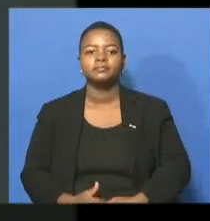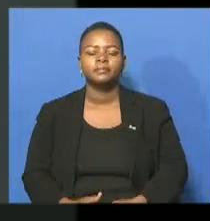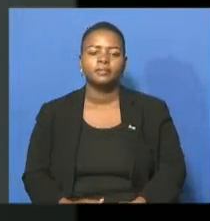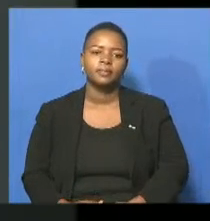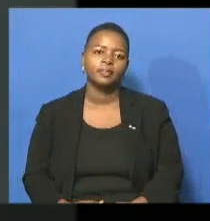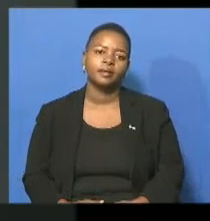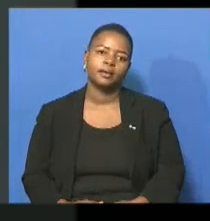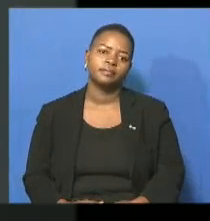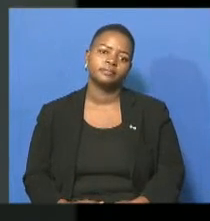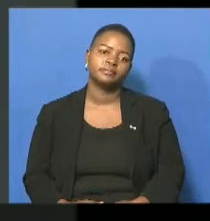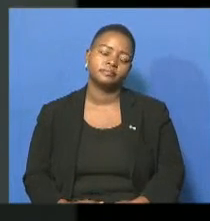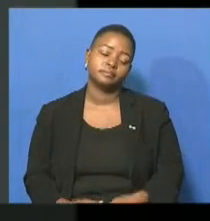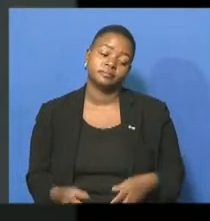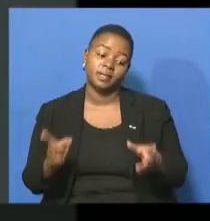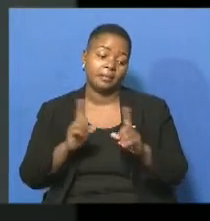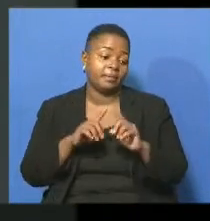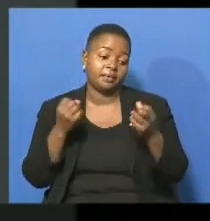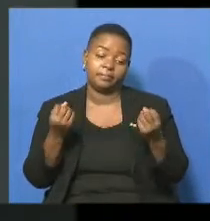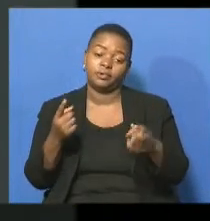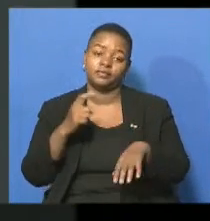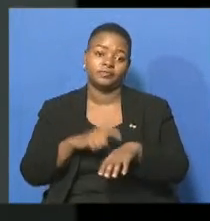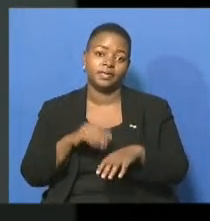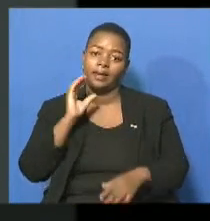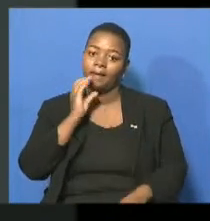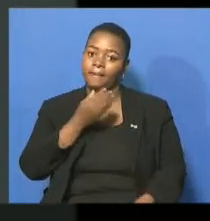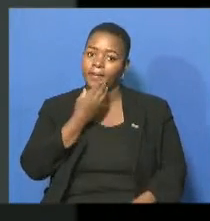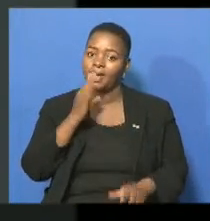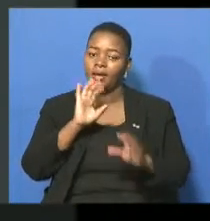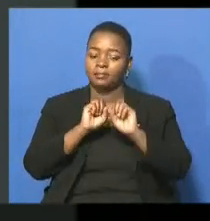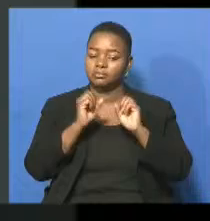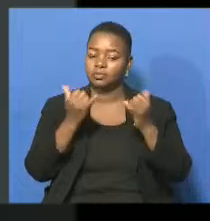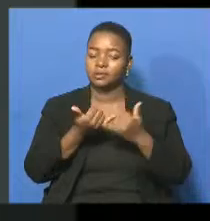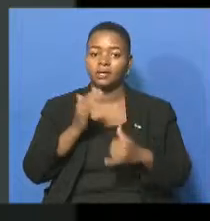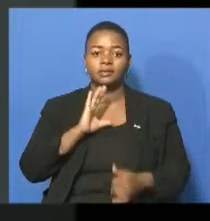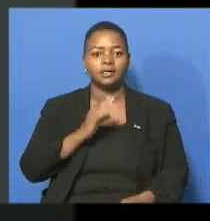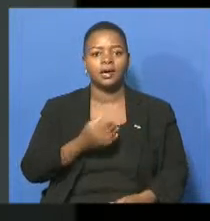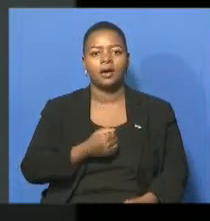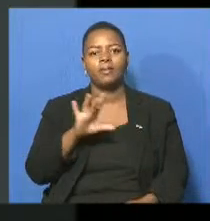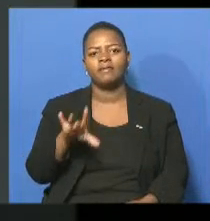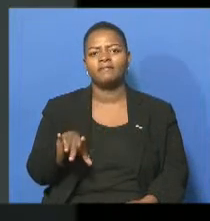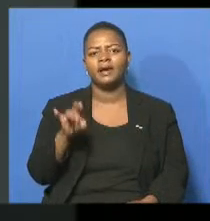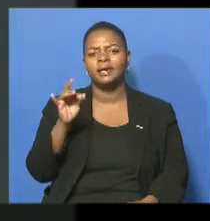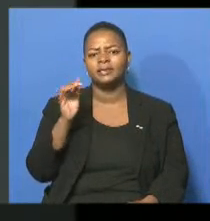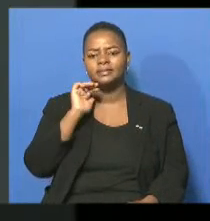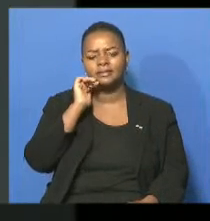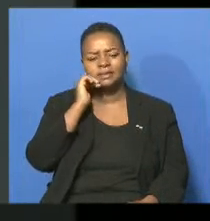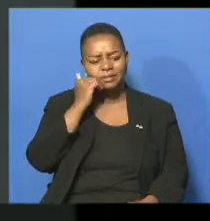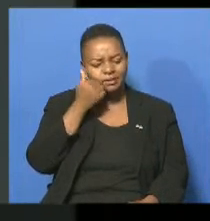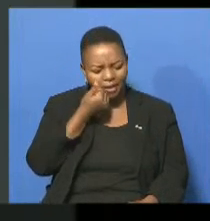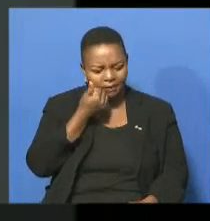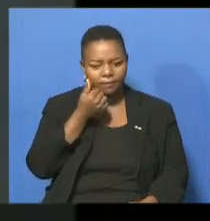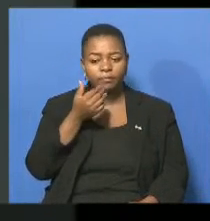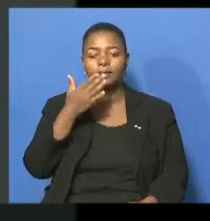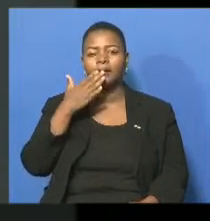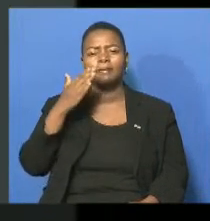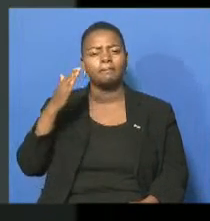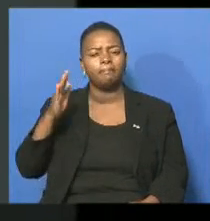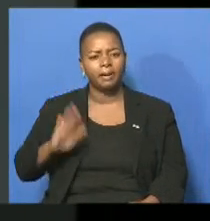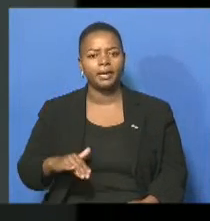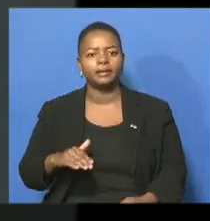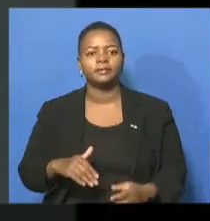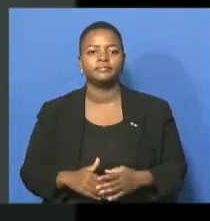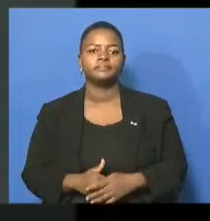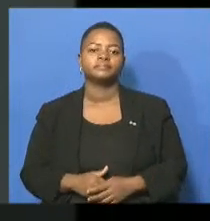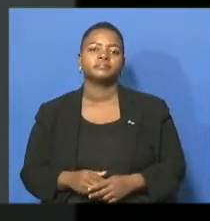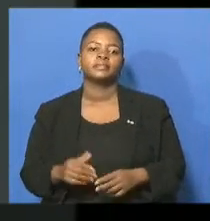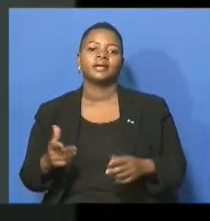But unfortunately, a lot of men in our society still find it's very shameful, and it comes with a